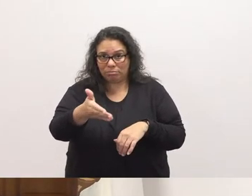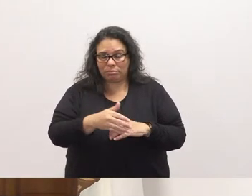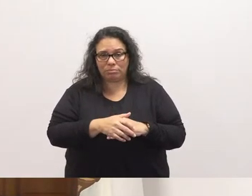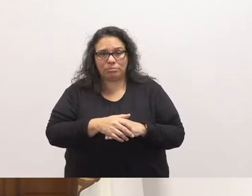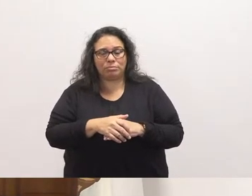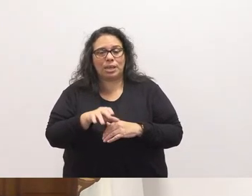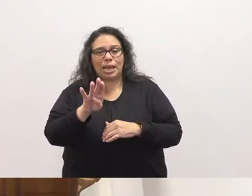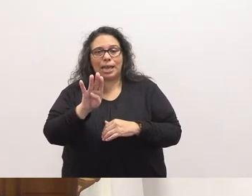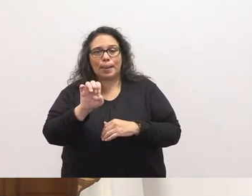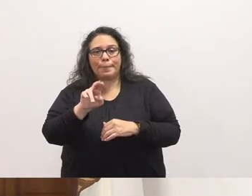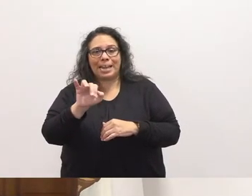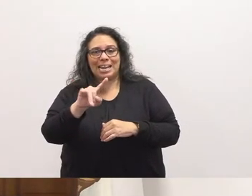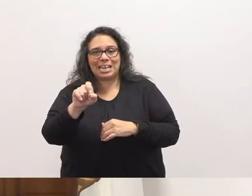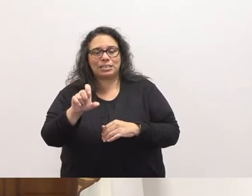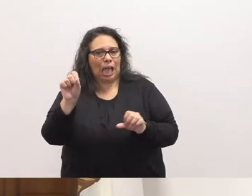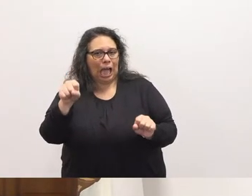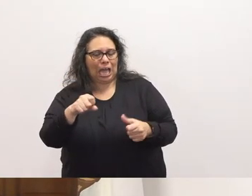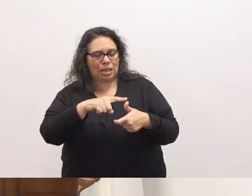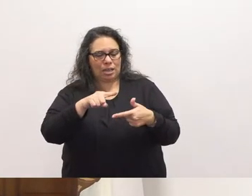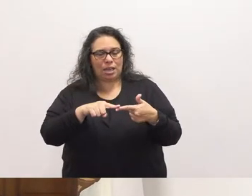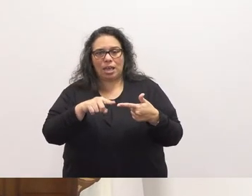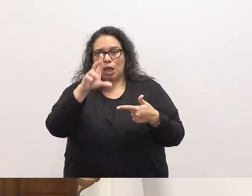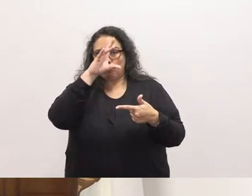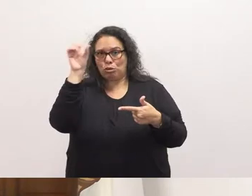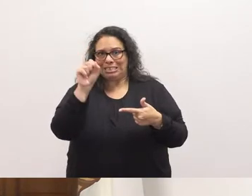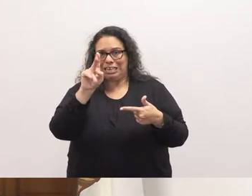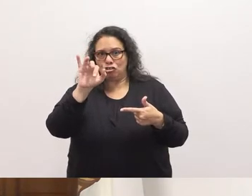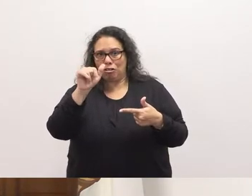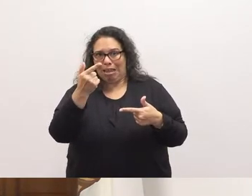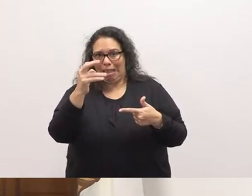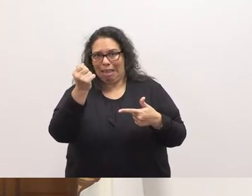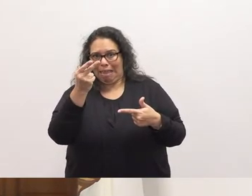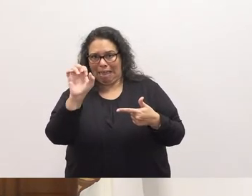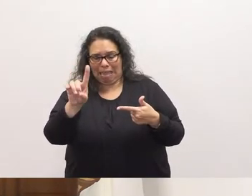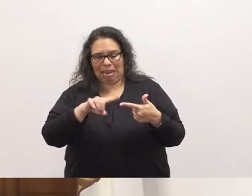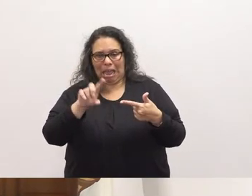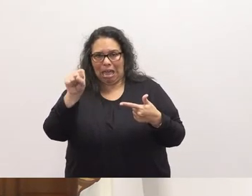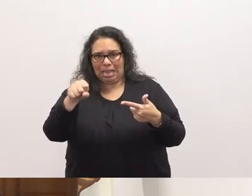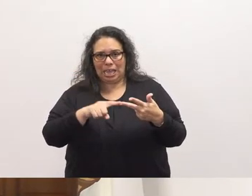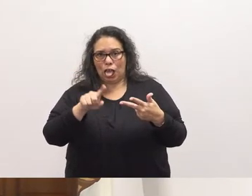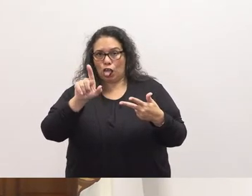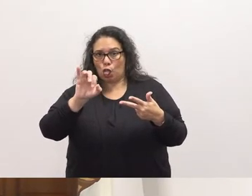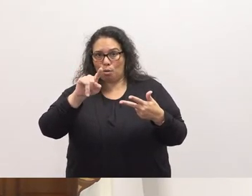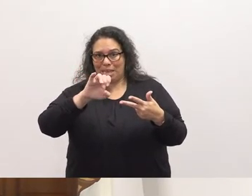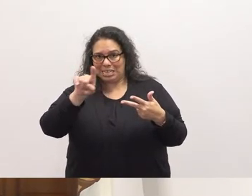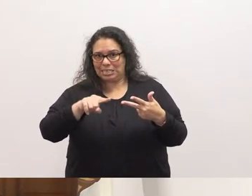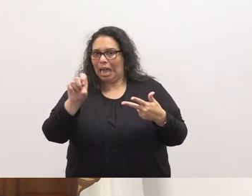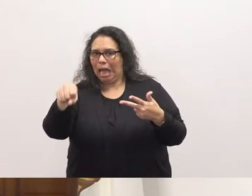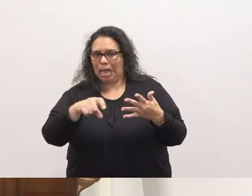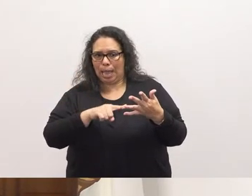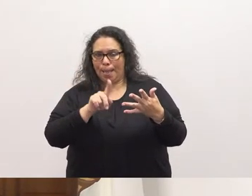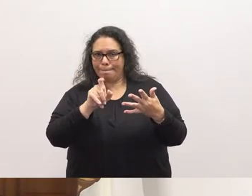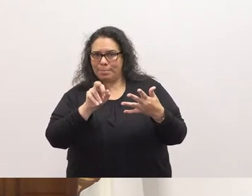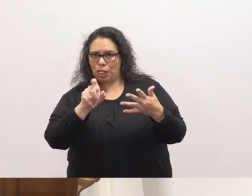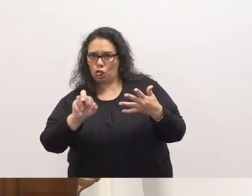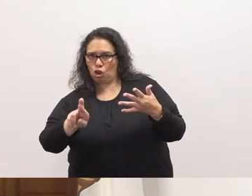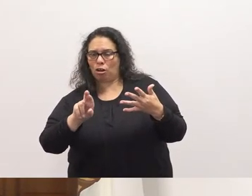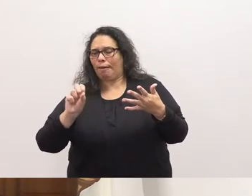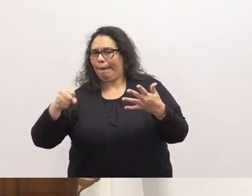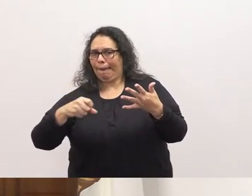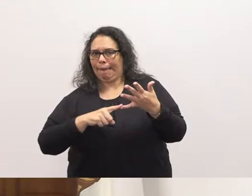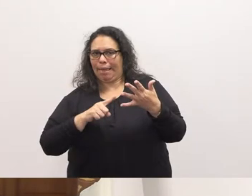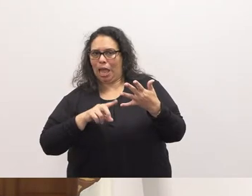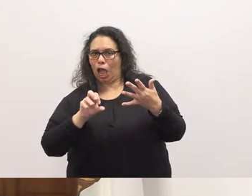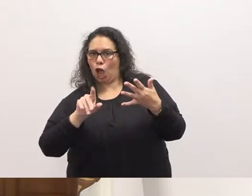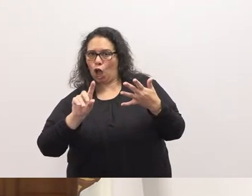Member Benitez? Aye. President Craighead? Aye. Member Lopez? Aye. Member Miller? Aye.